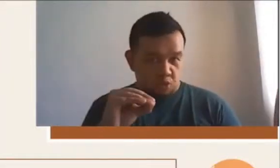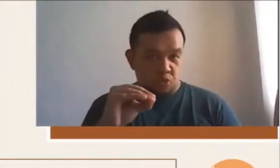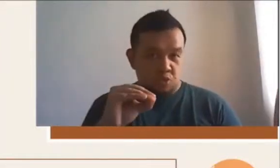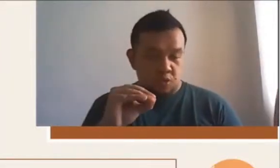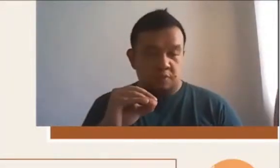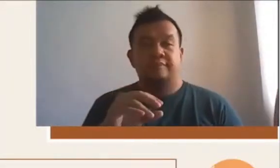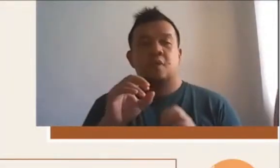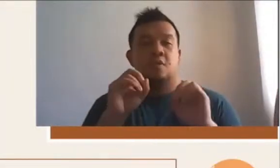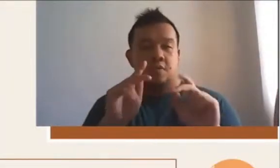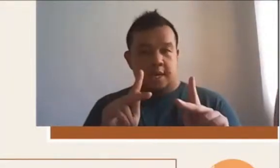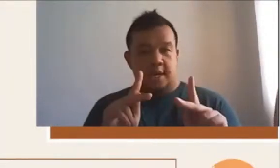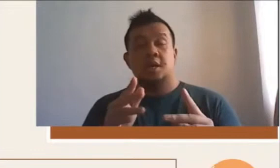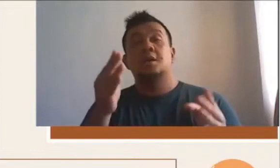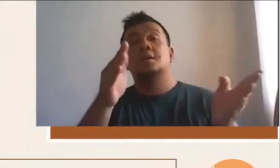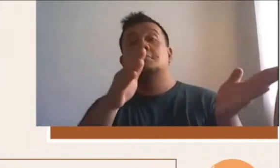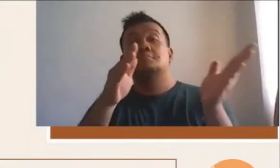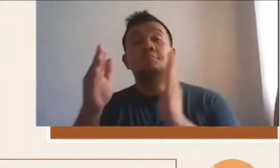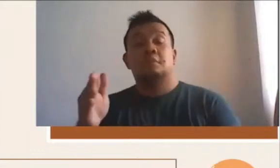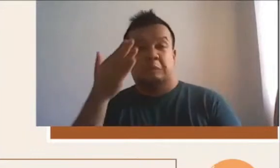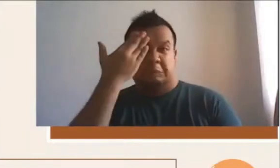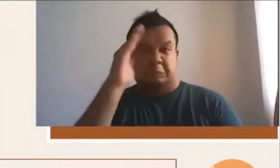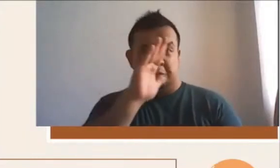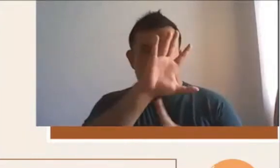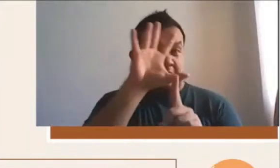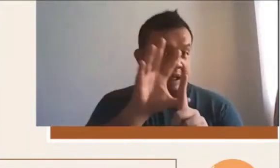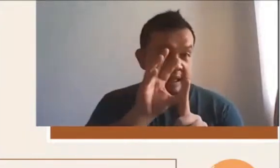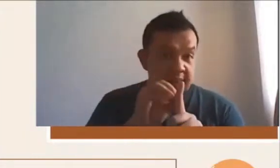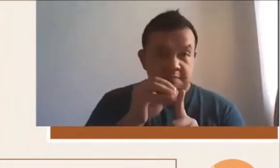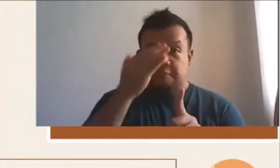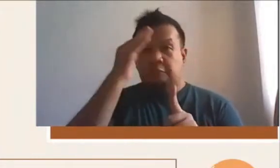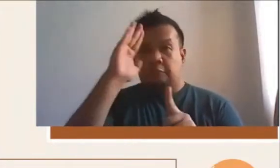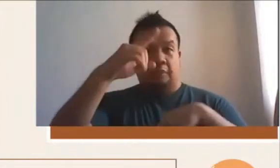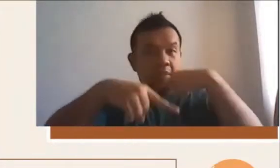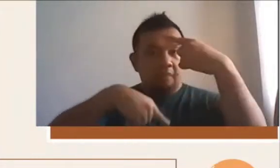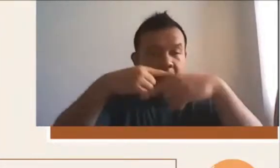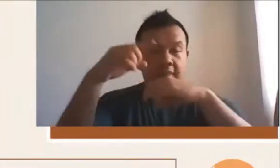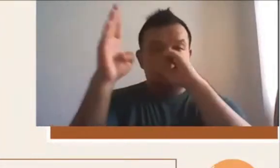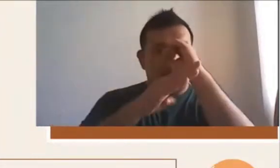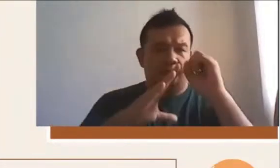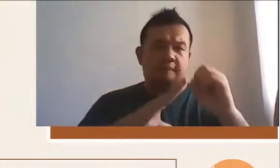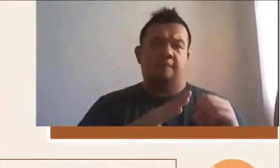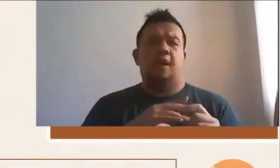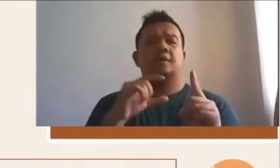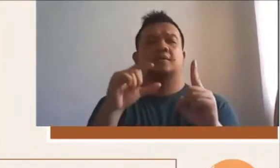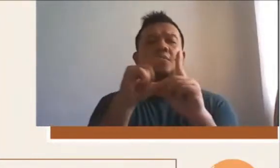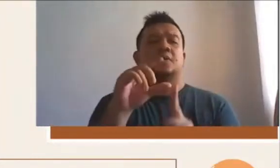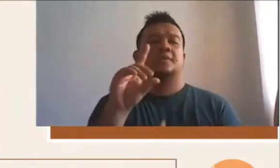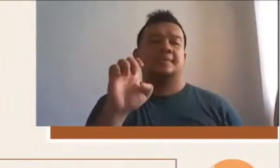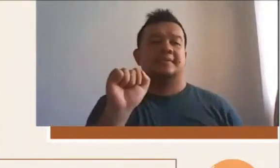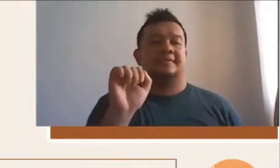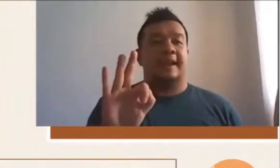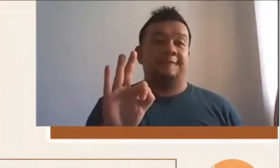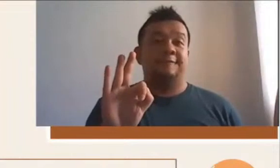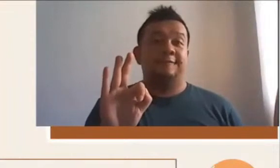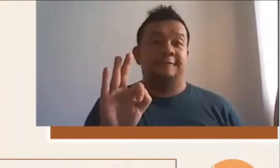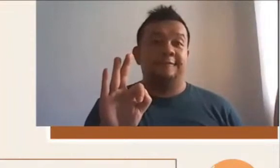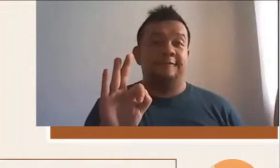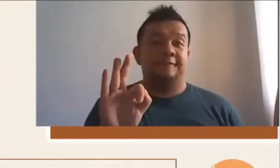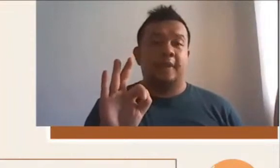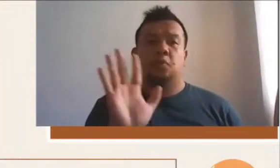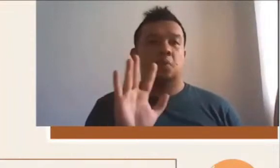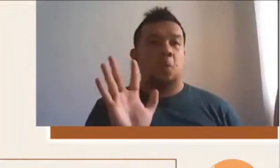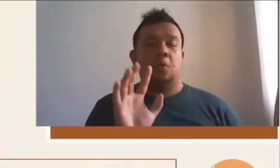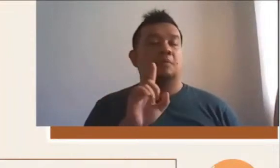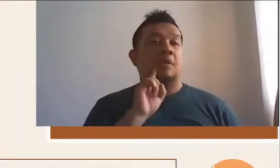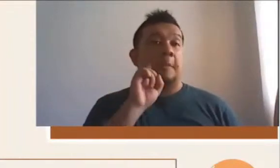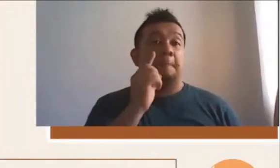It doesn't mean that this person knows sign language or subscribe to the identity. Pero wag na natin gamitin yung mga deaf dump